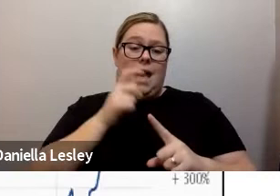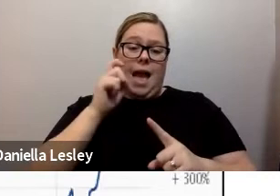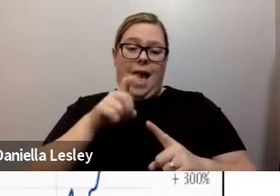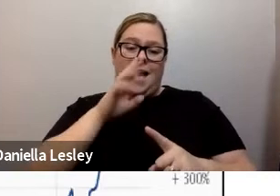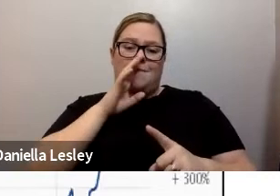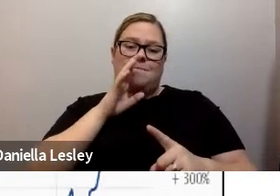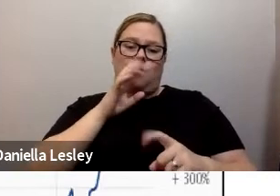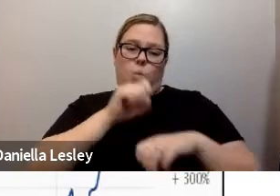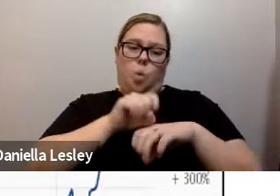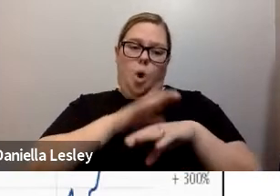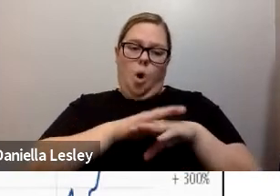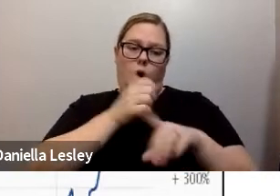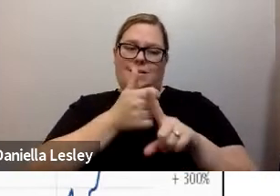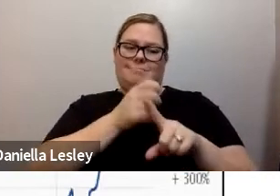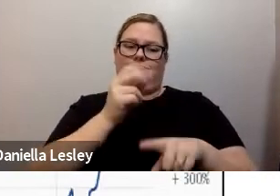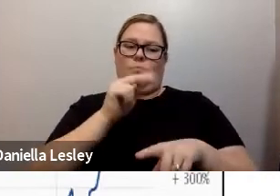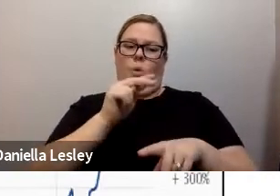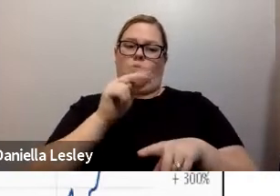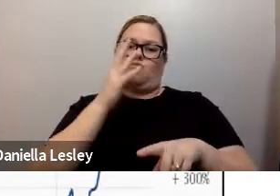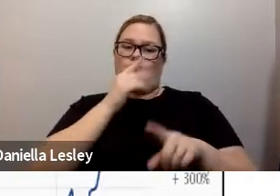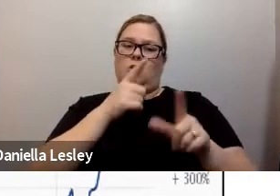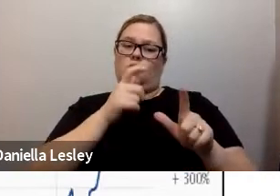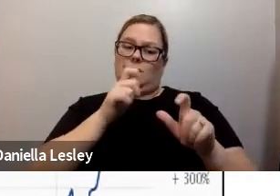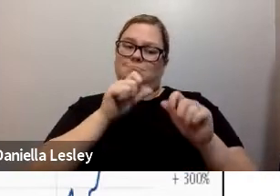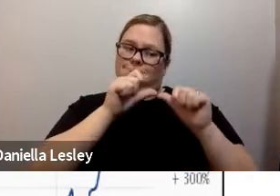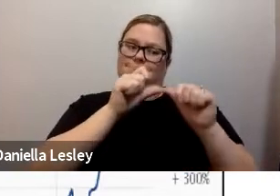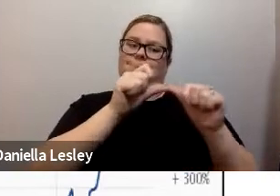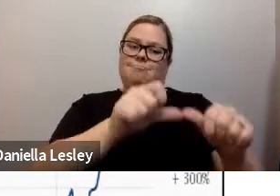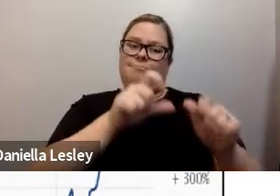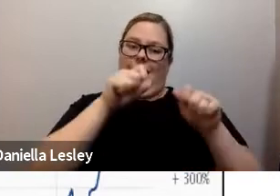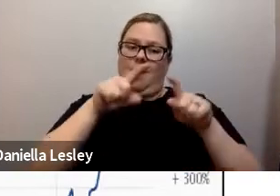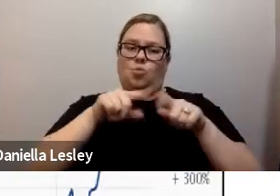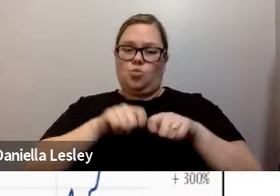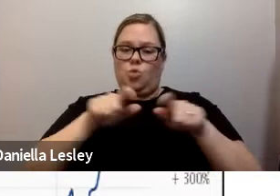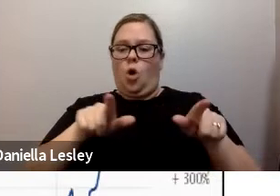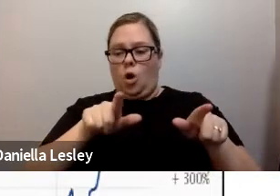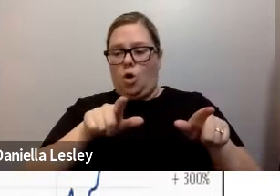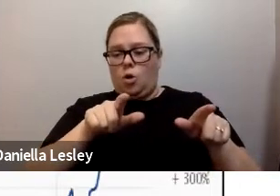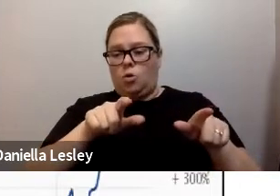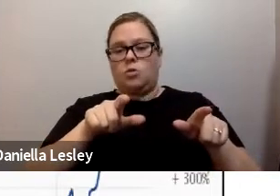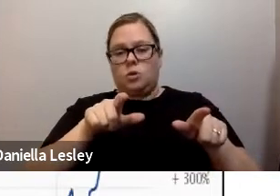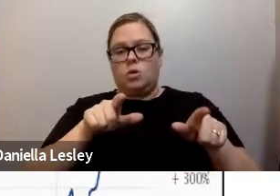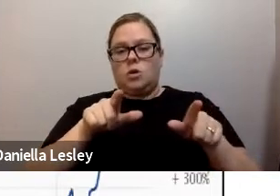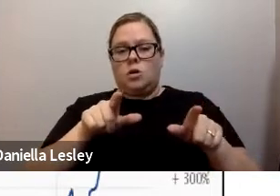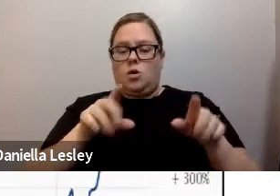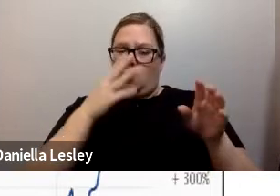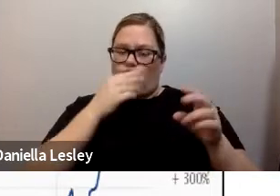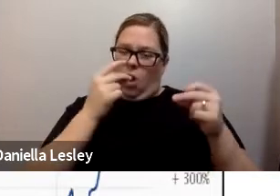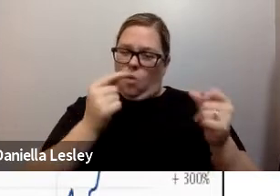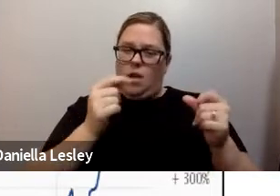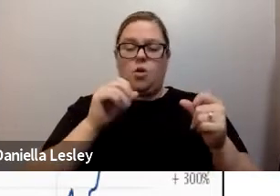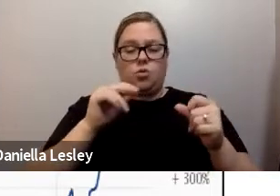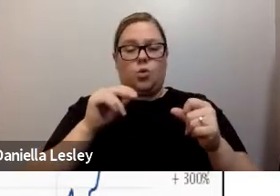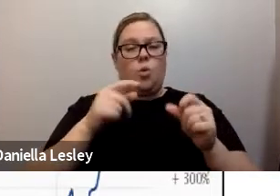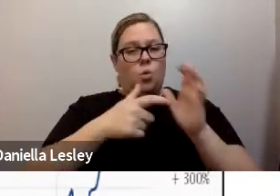its own pretty quickly and be able to launch pretty rapidly. So it does require